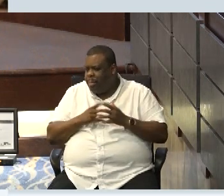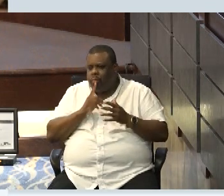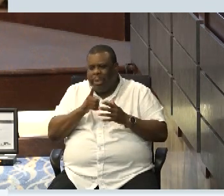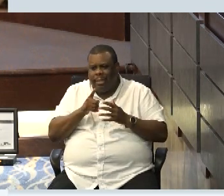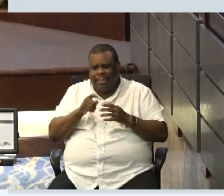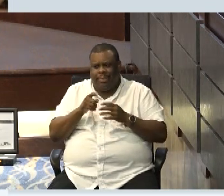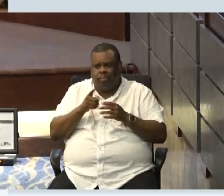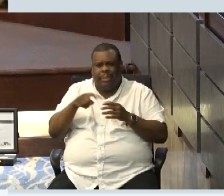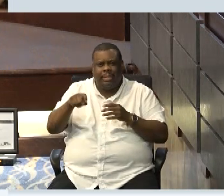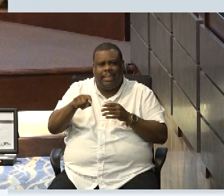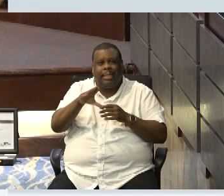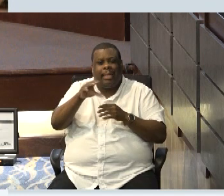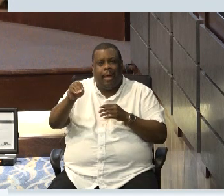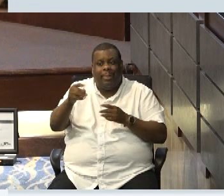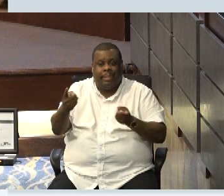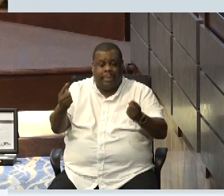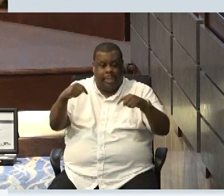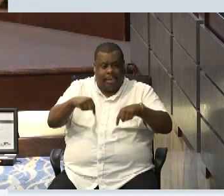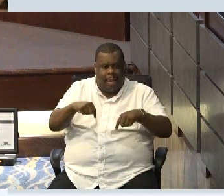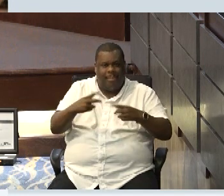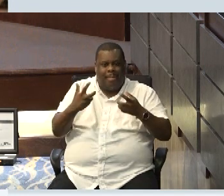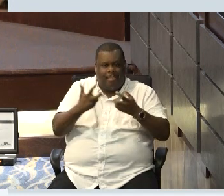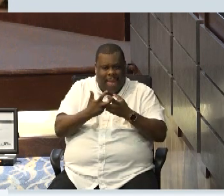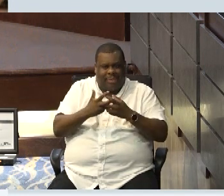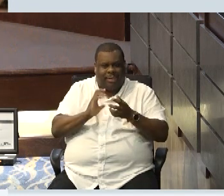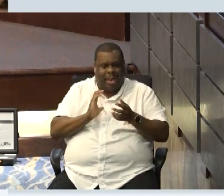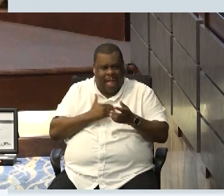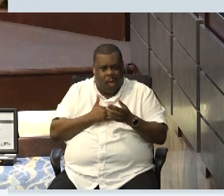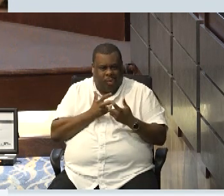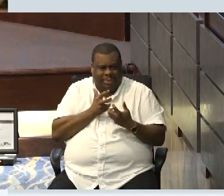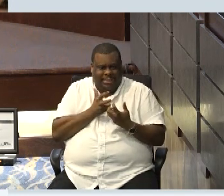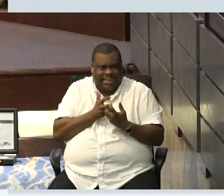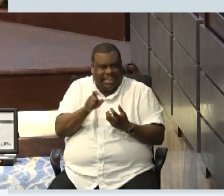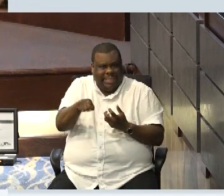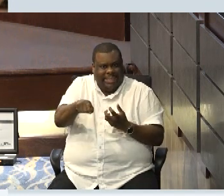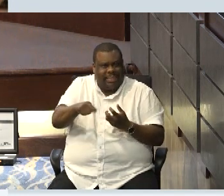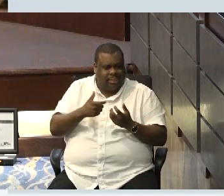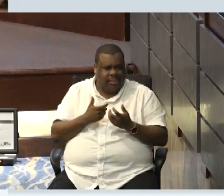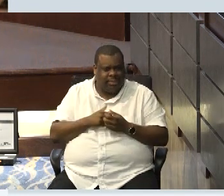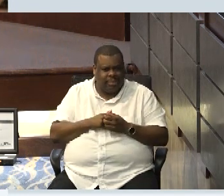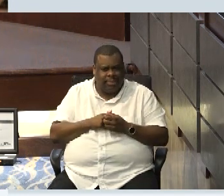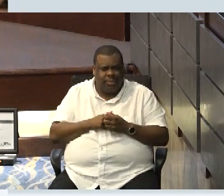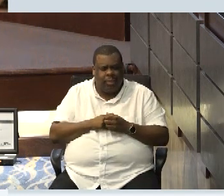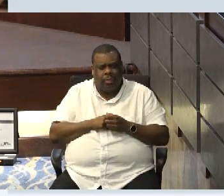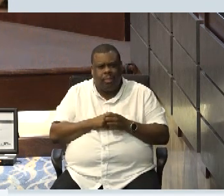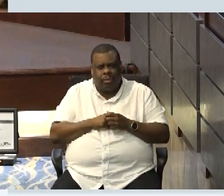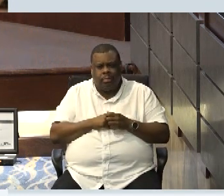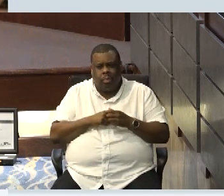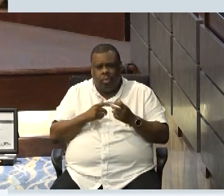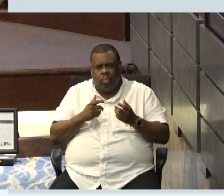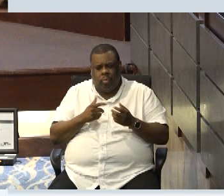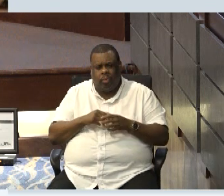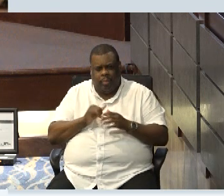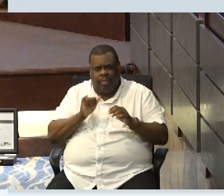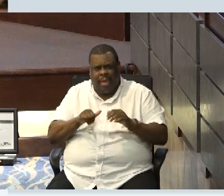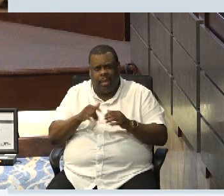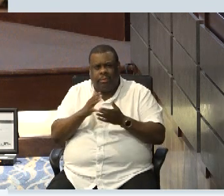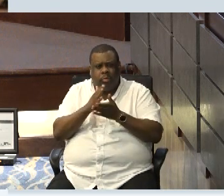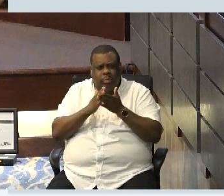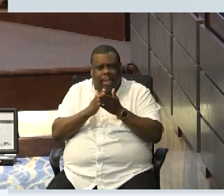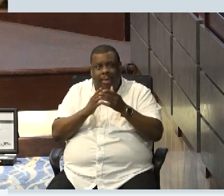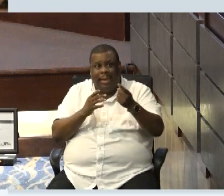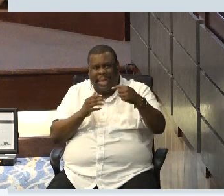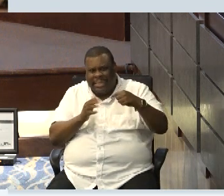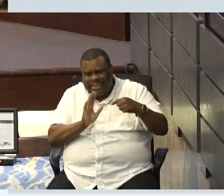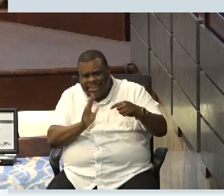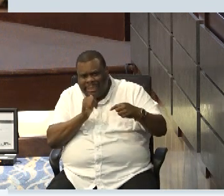and our vision, or to be perfectly honest, the previous efforts were a much smaller footprint, so the opportunity was less. But in this moment,